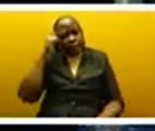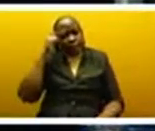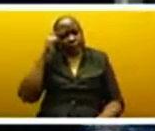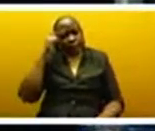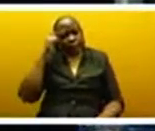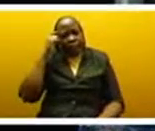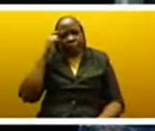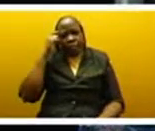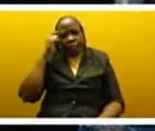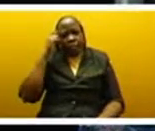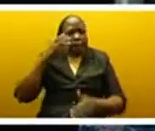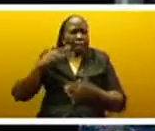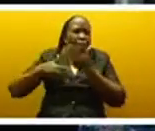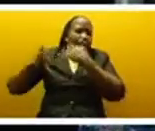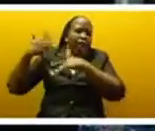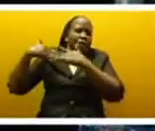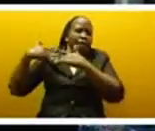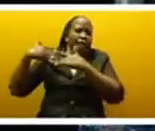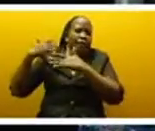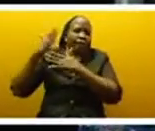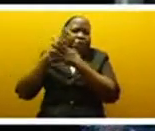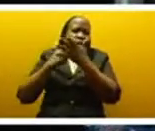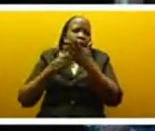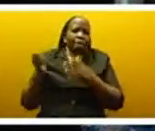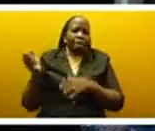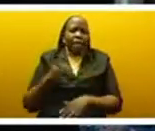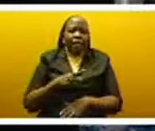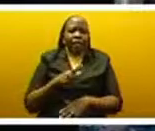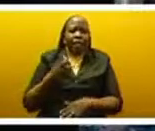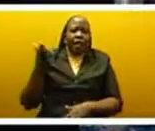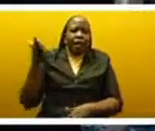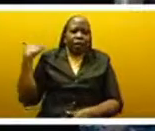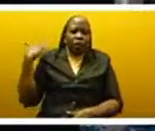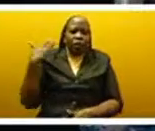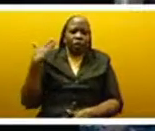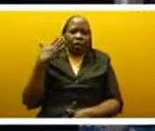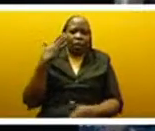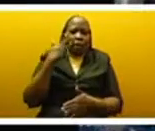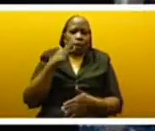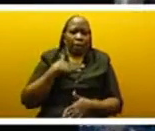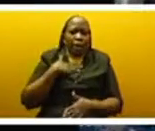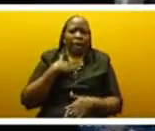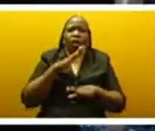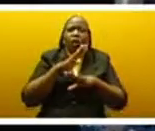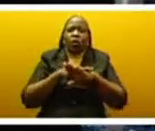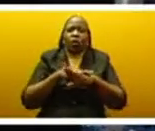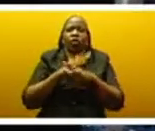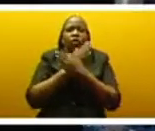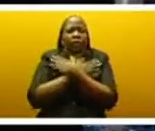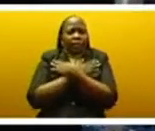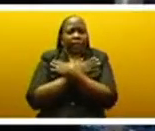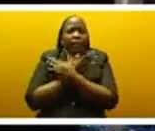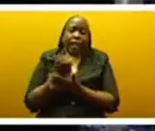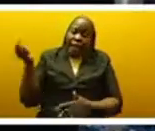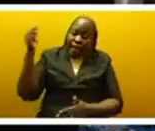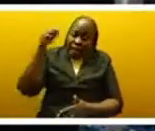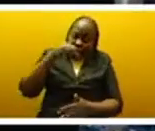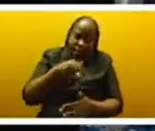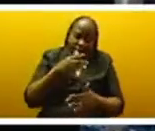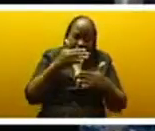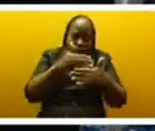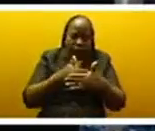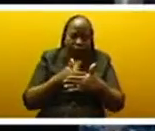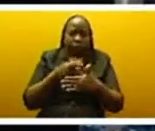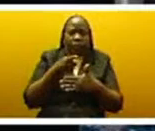taken back to a few months ago when a few of my colleagues here, my good friends here, came before this court